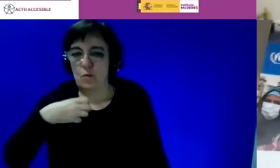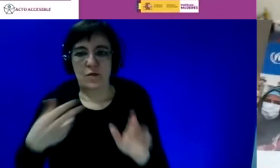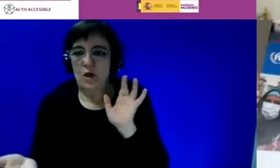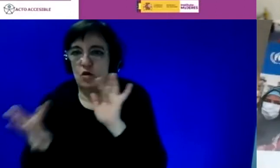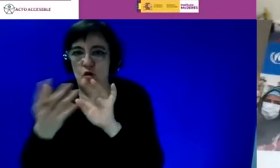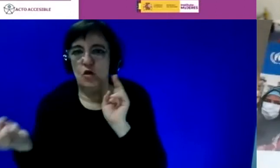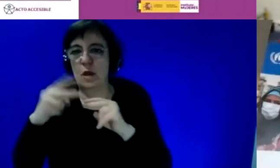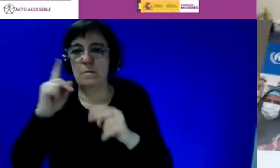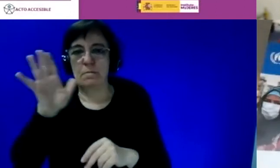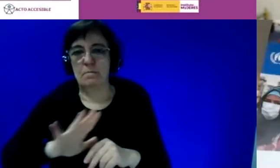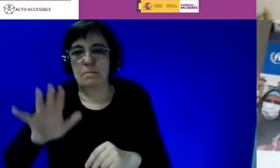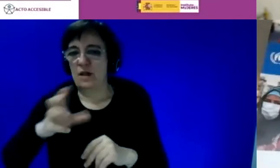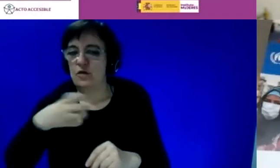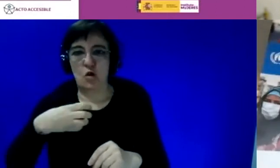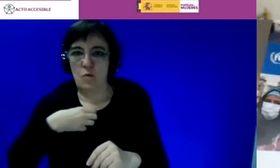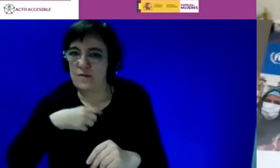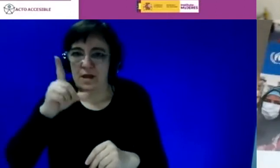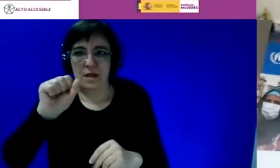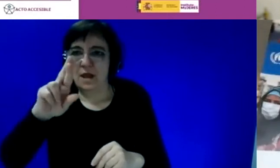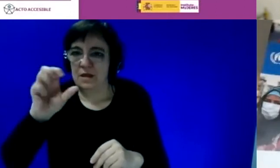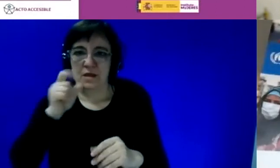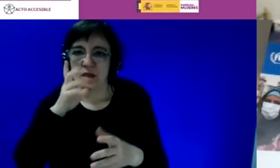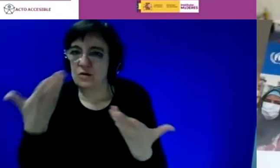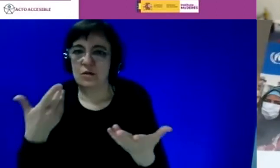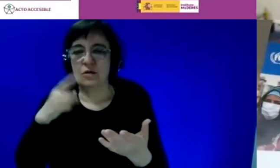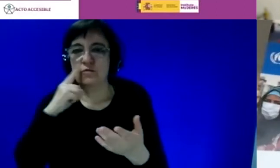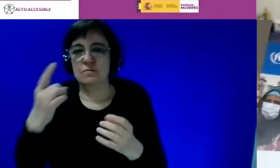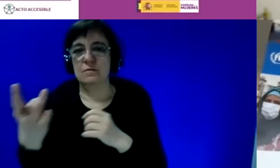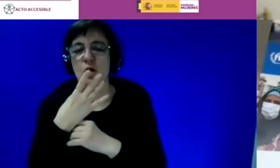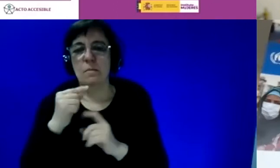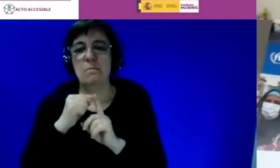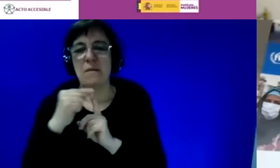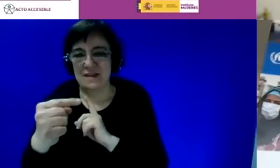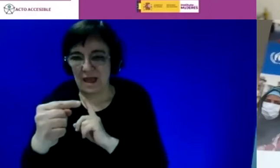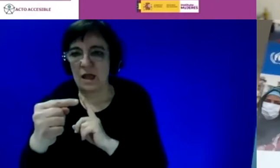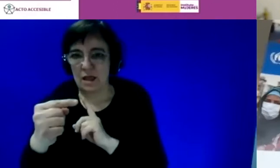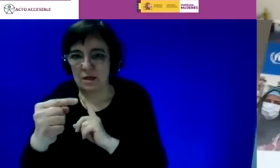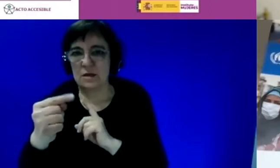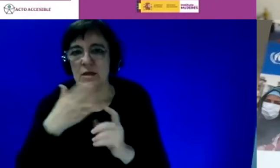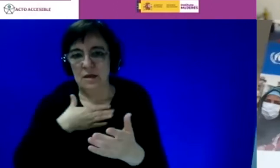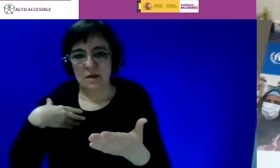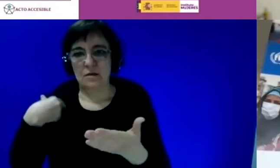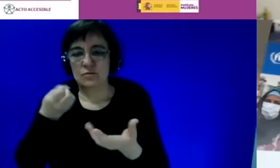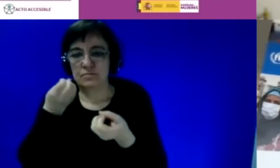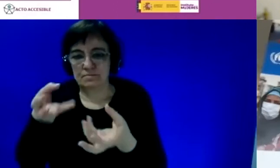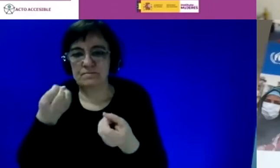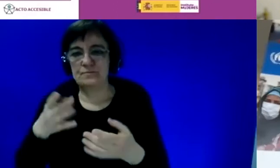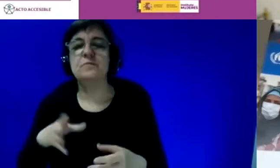I can tell you that Larissa cannot contact, and it doesn't look as if she's going to be able to contact. She sent us a message.